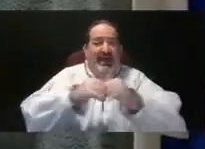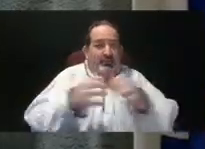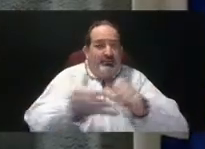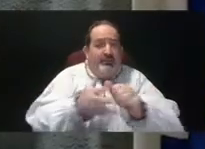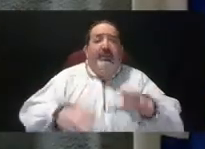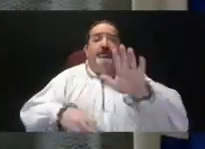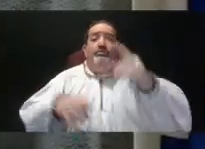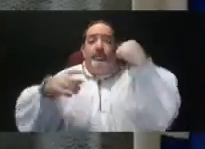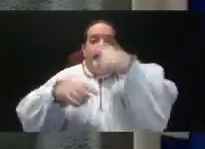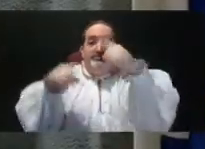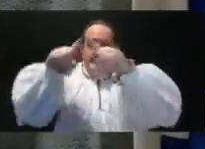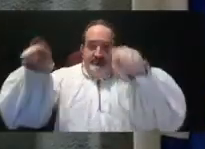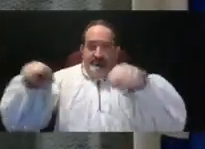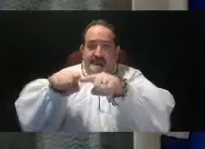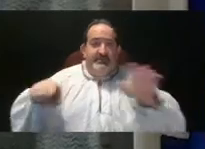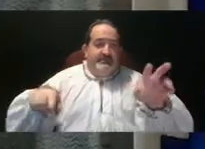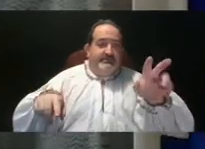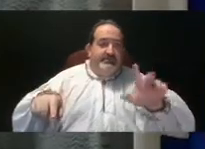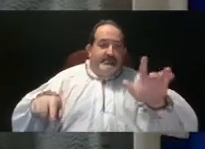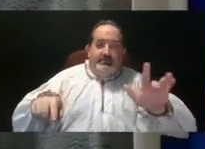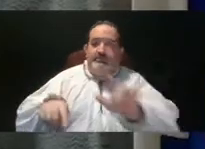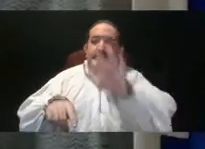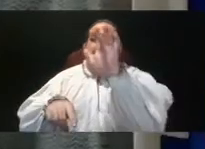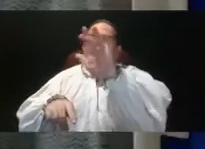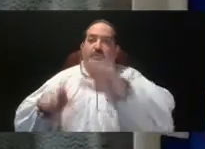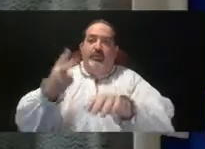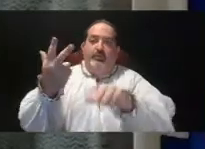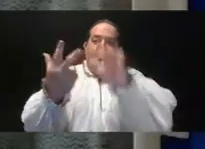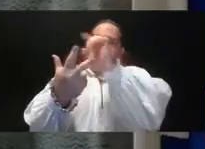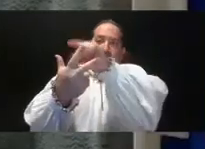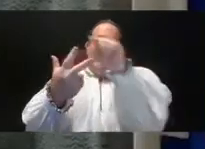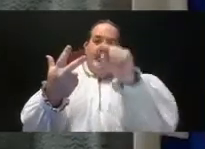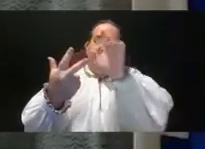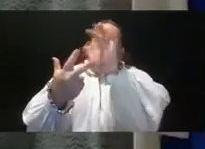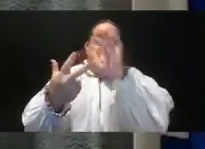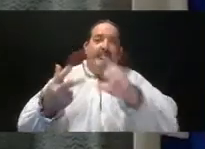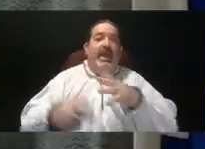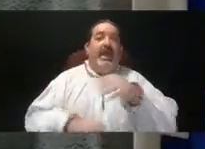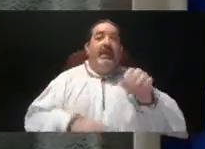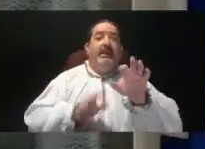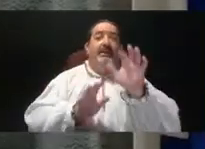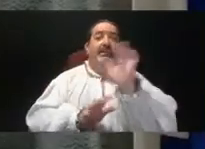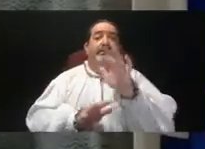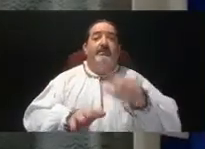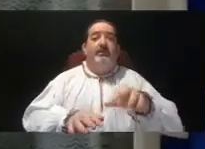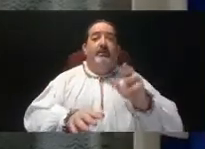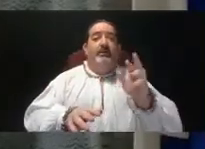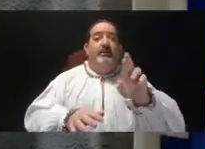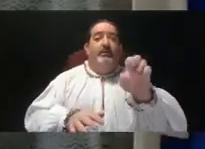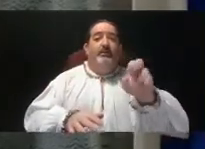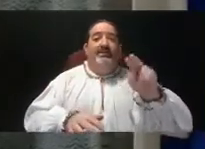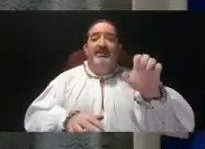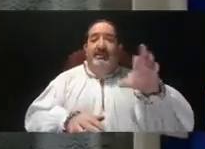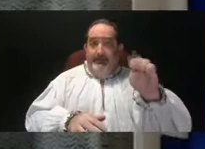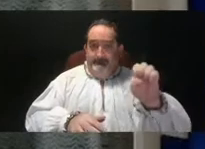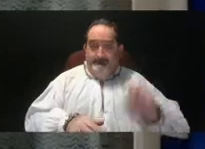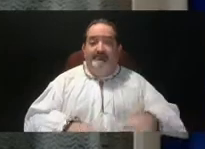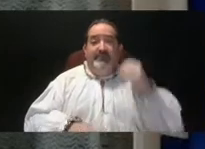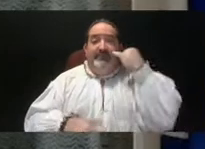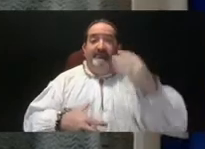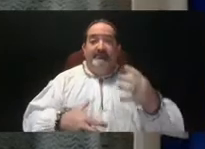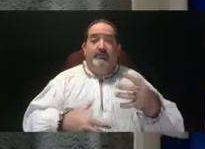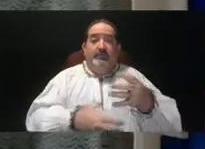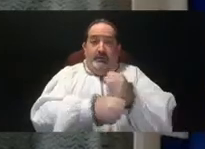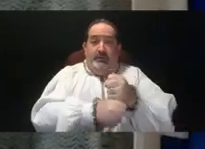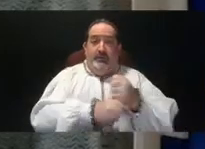by hovering over your video feed, clicking on the three dots, and then selecting Rename. For any award